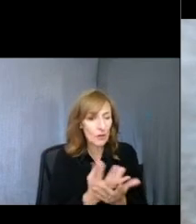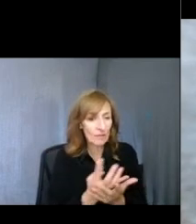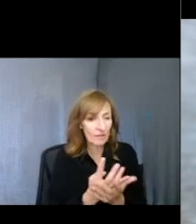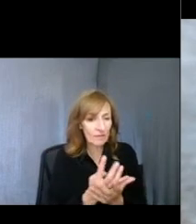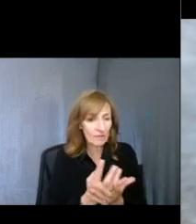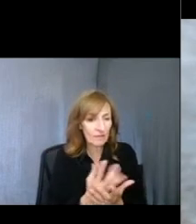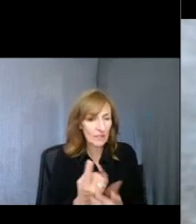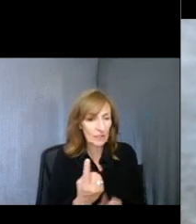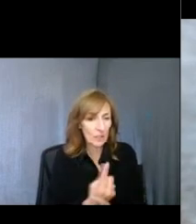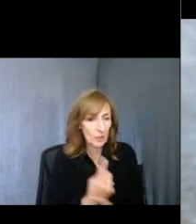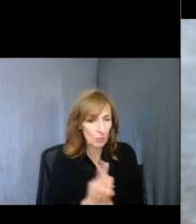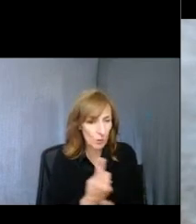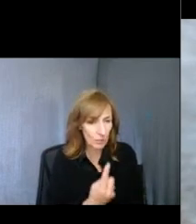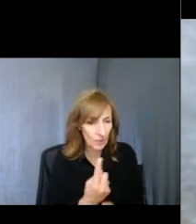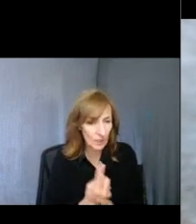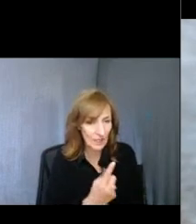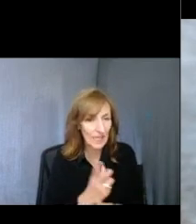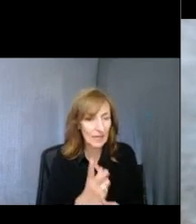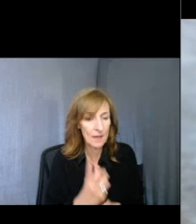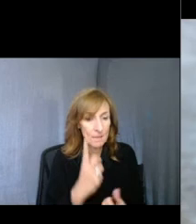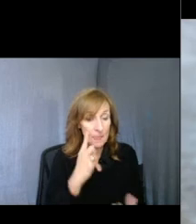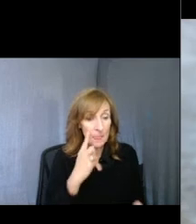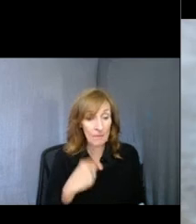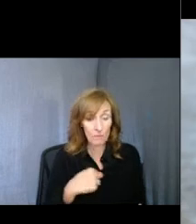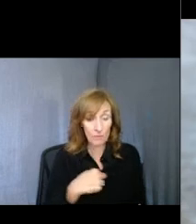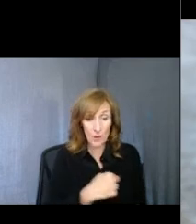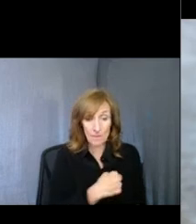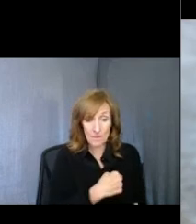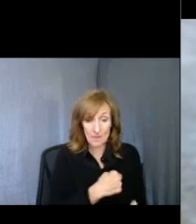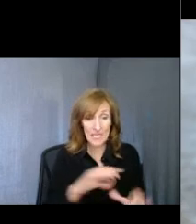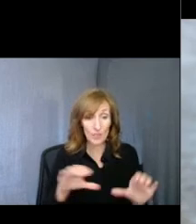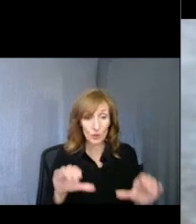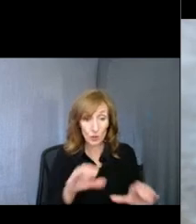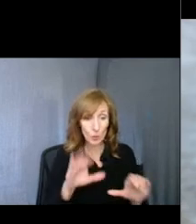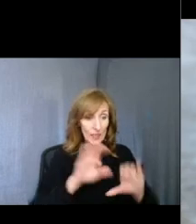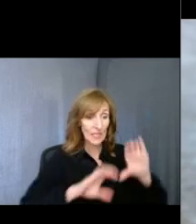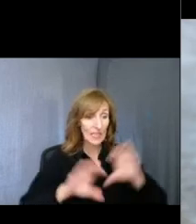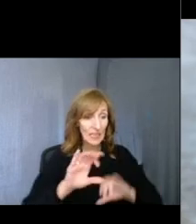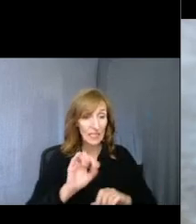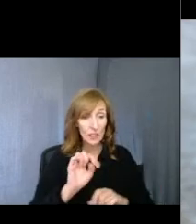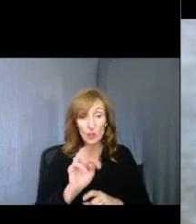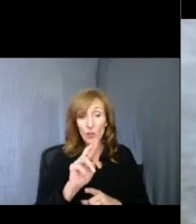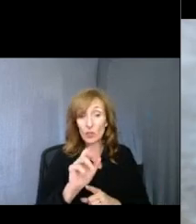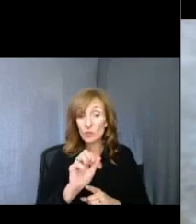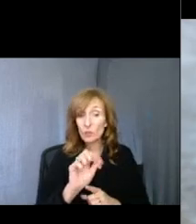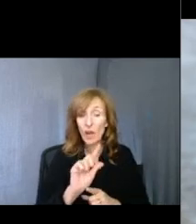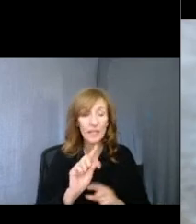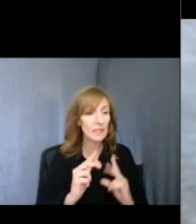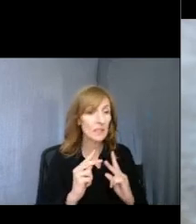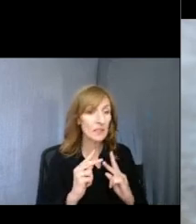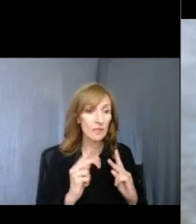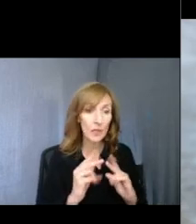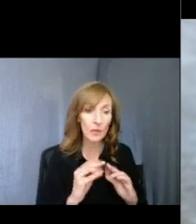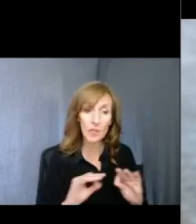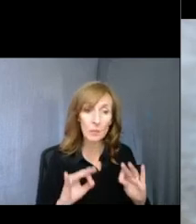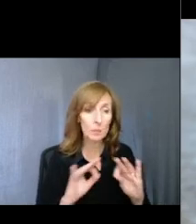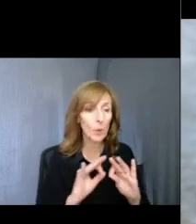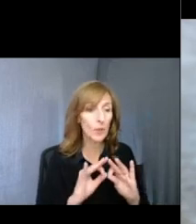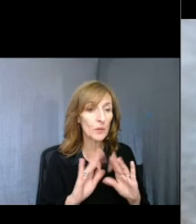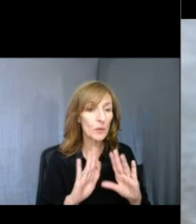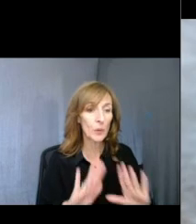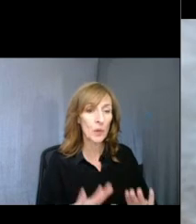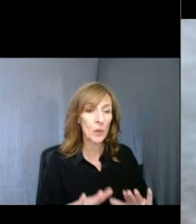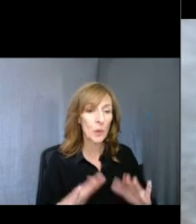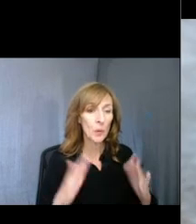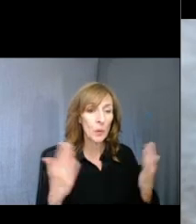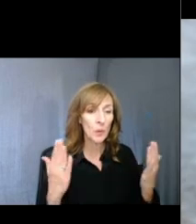And for me, doing clinical trials, it's very important to me that the cat is not stressed as much as possible. Of course, when they come